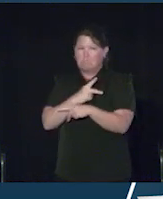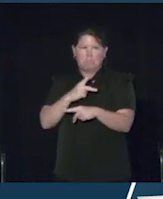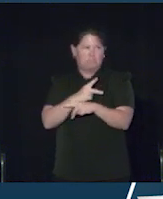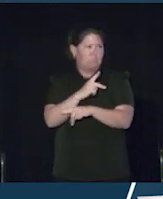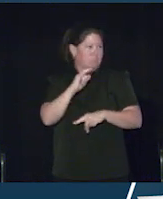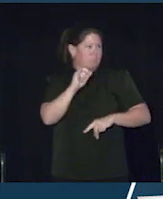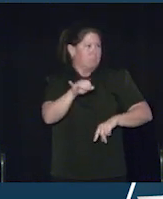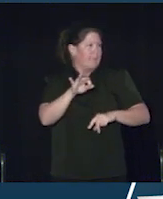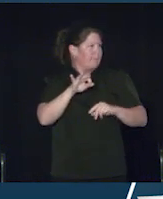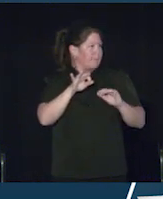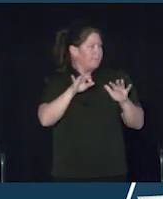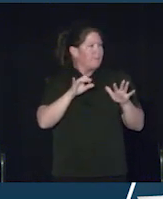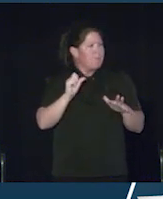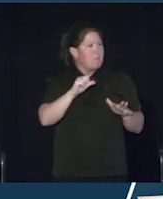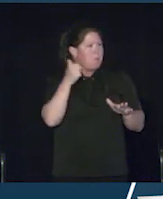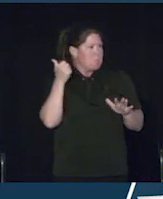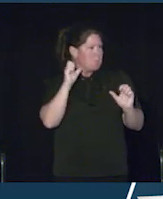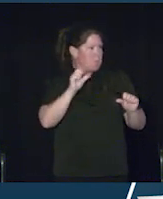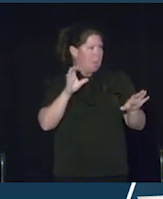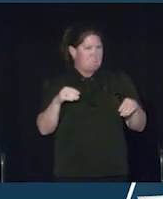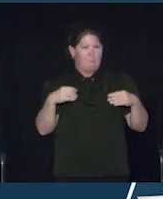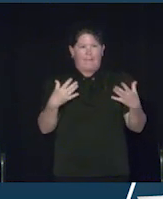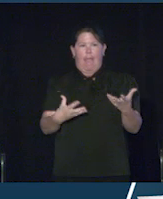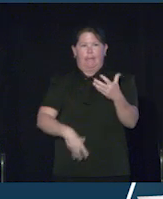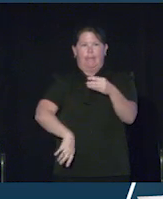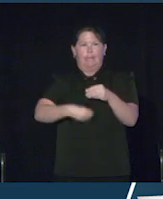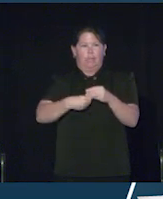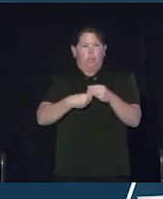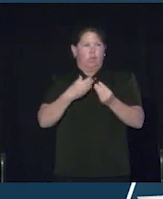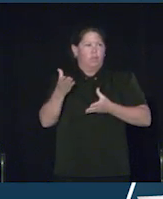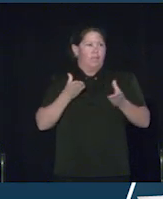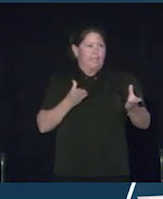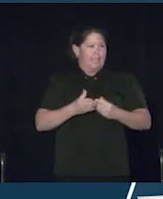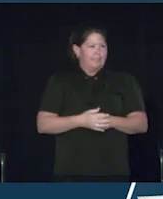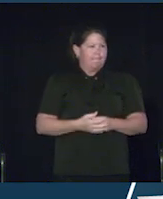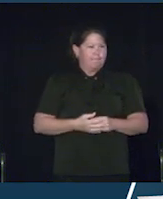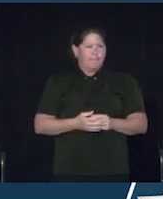way or any mechanism for providing additional services.